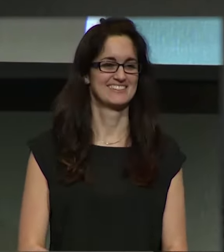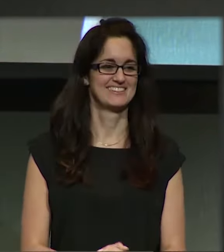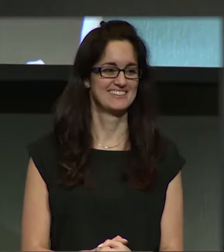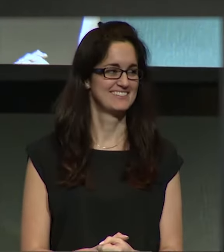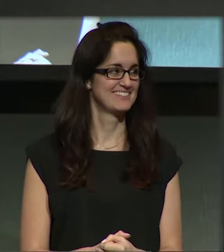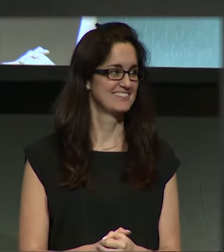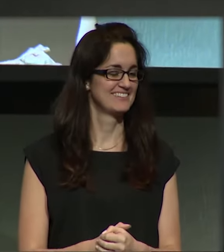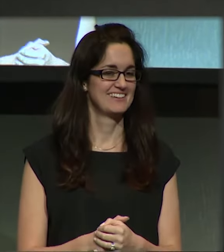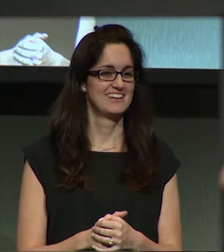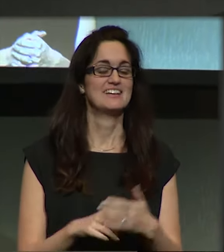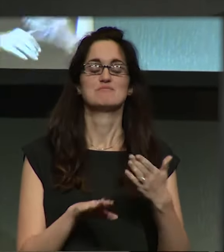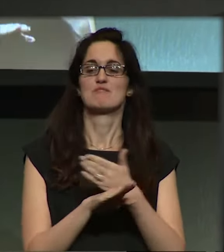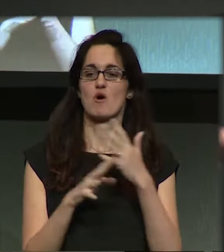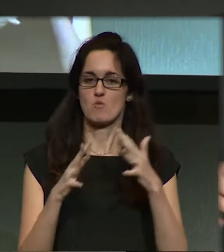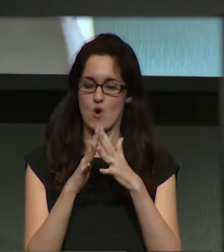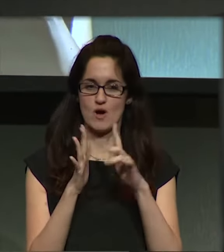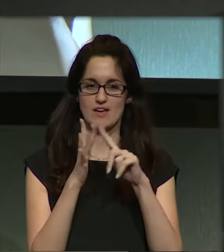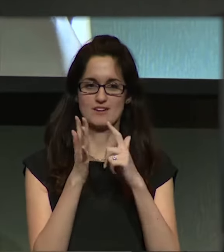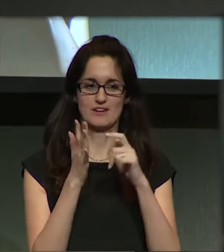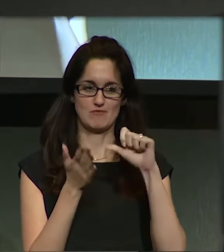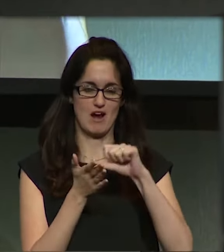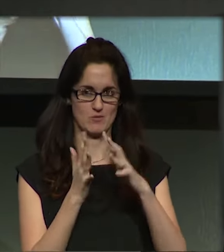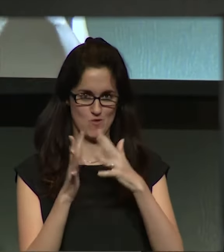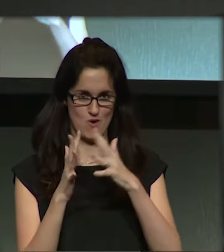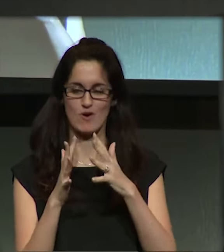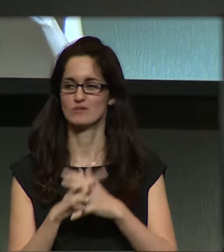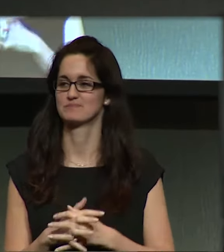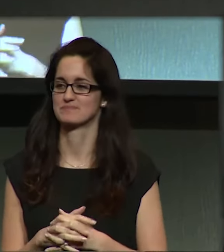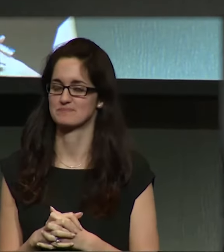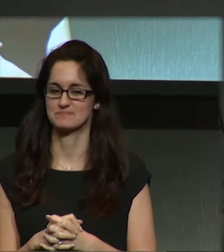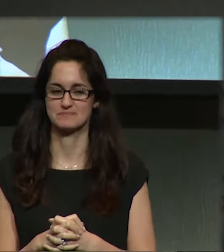So this was back before the war, Iraq war, by the way.